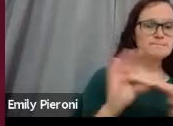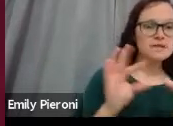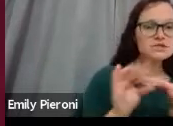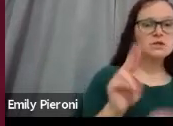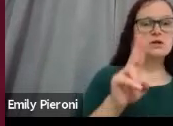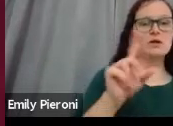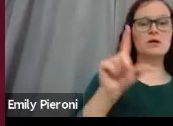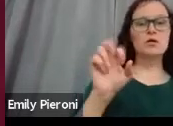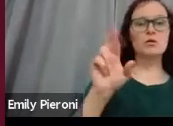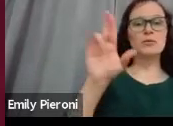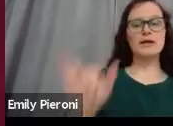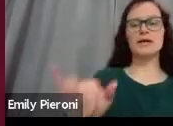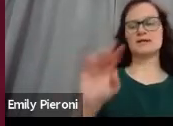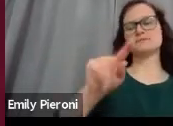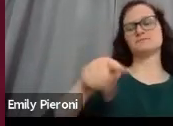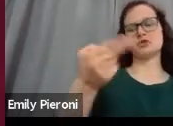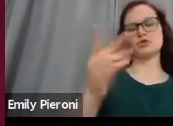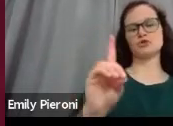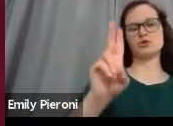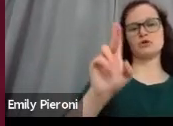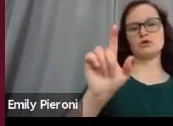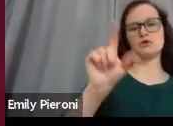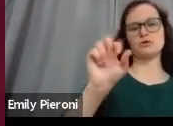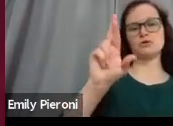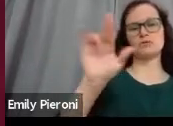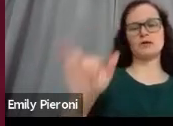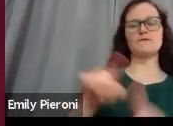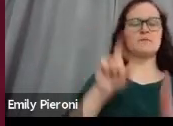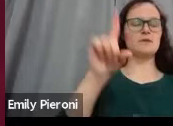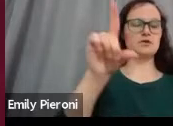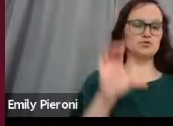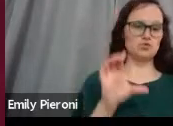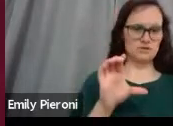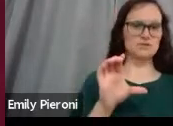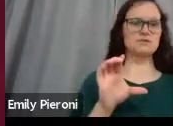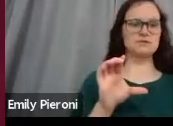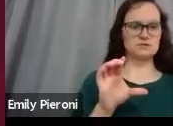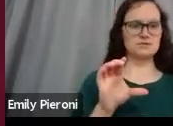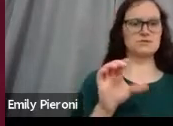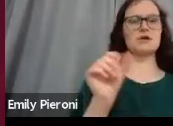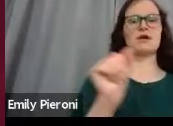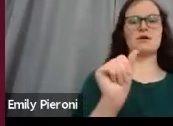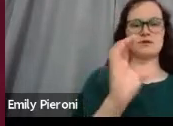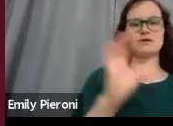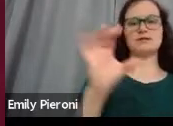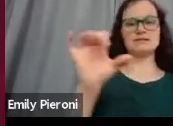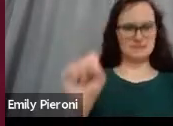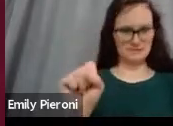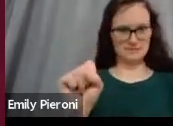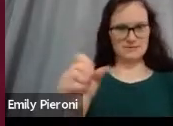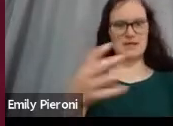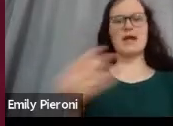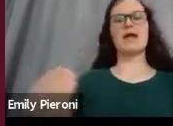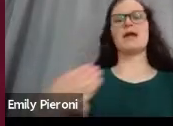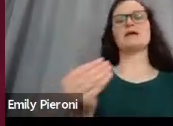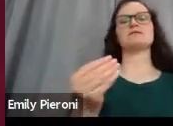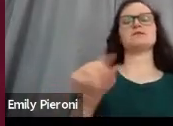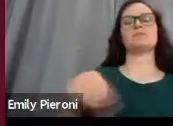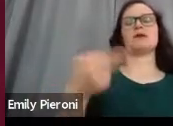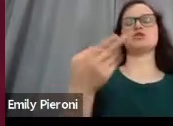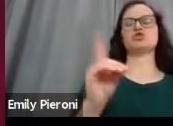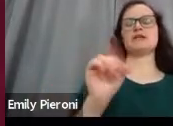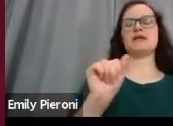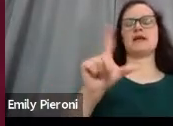from Las Cruces main campus, Plant and Environmental Sciences, and Dr. Sam Allen, a